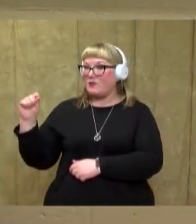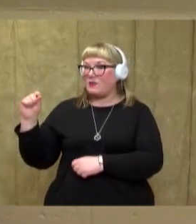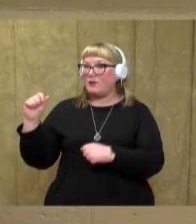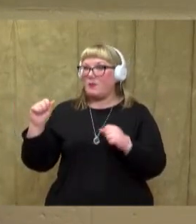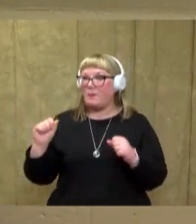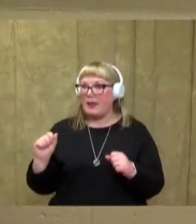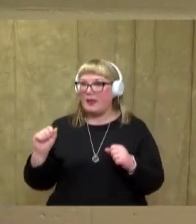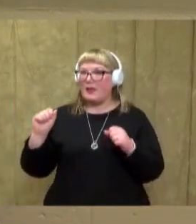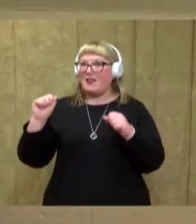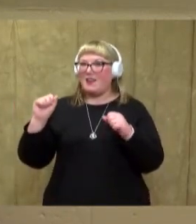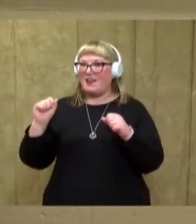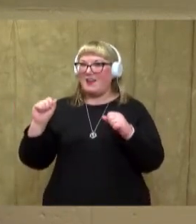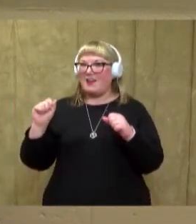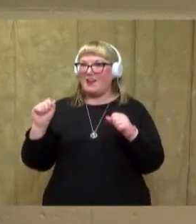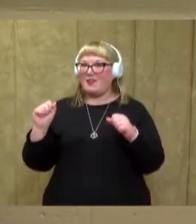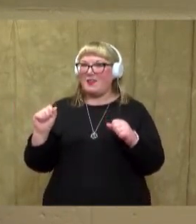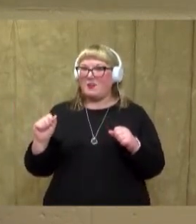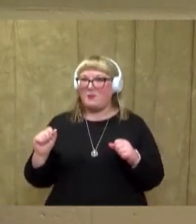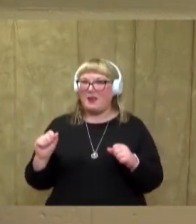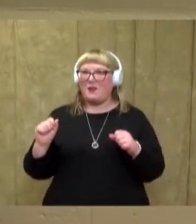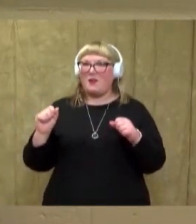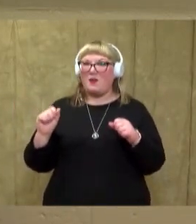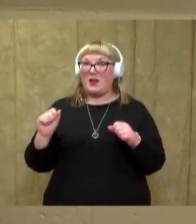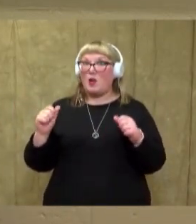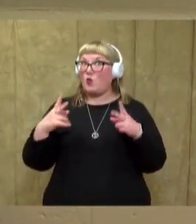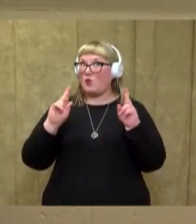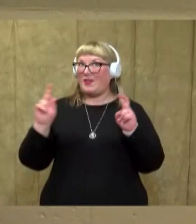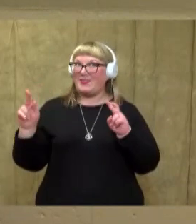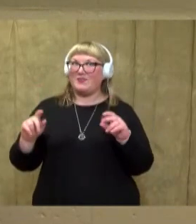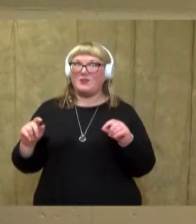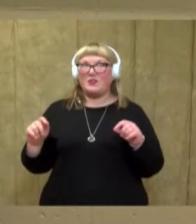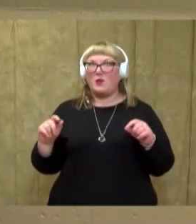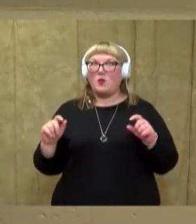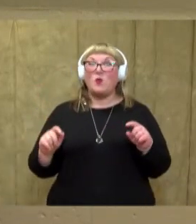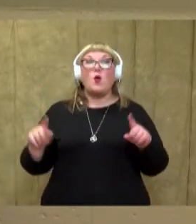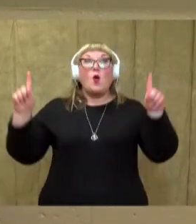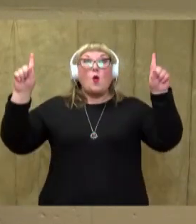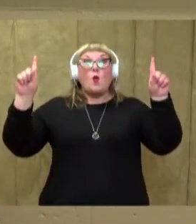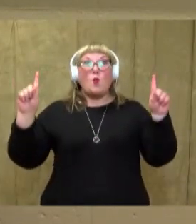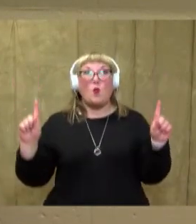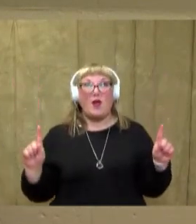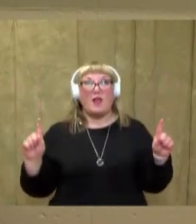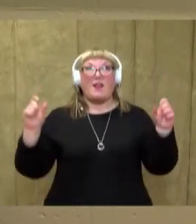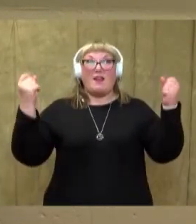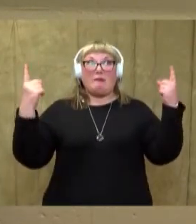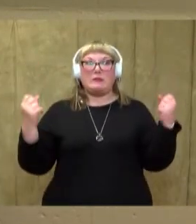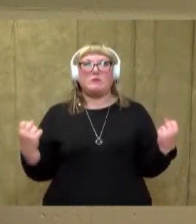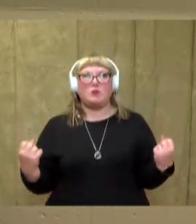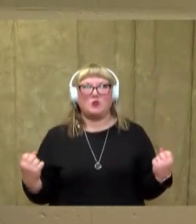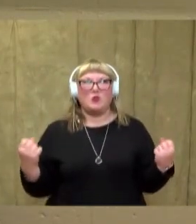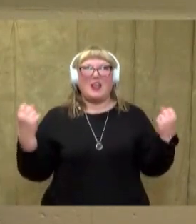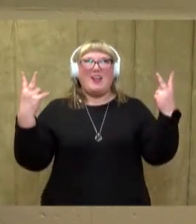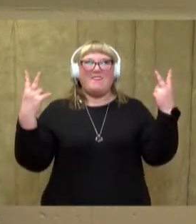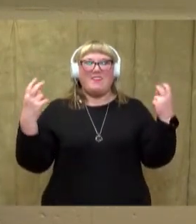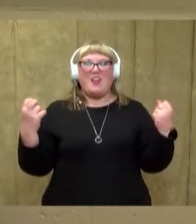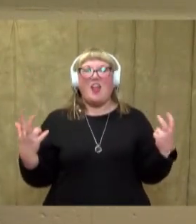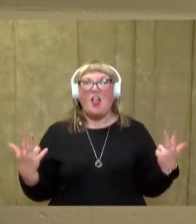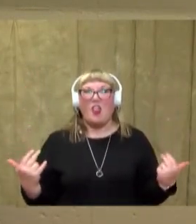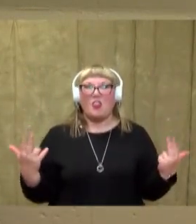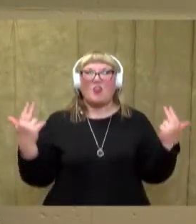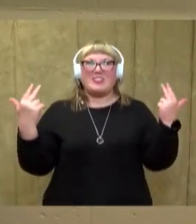by bending our knees and bouncing up and down. Are you ready? Let's go. 11,